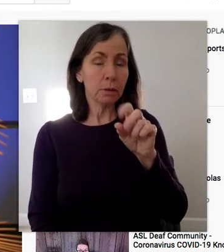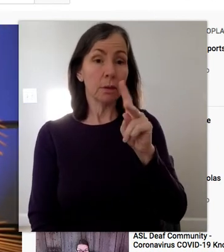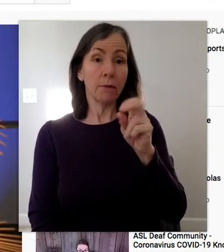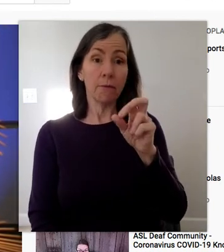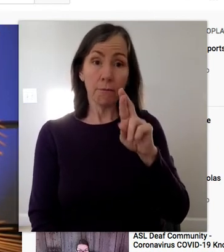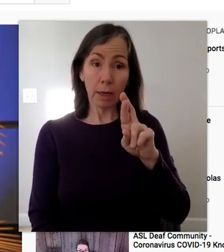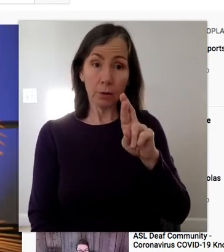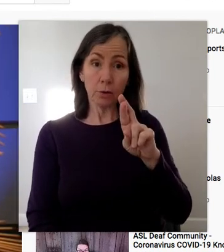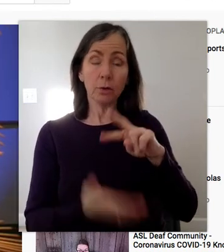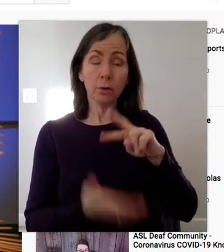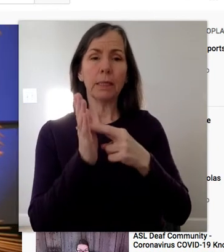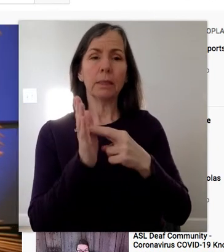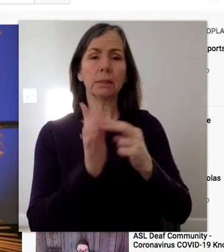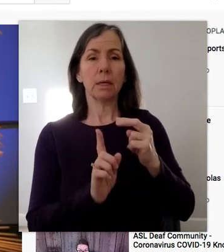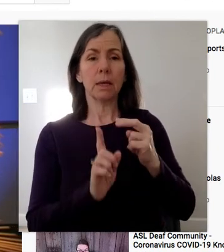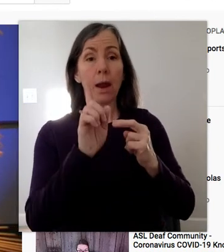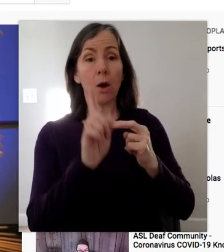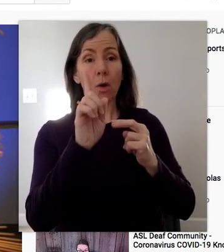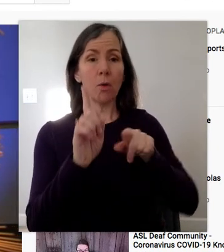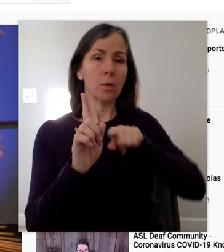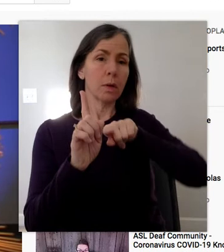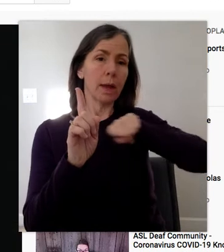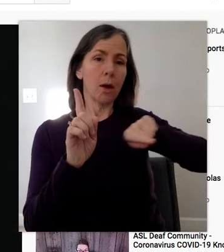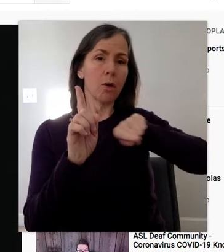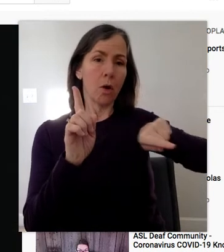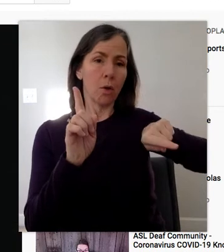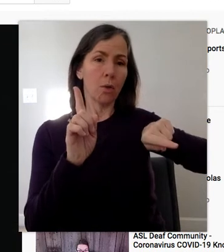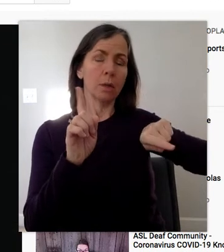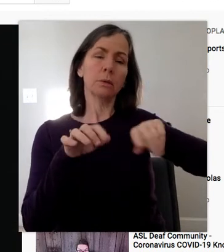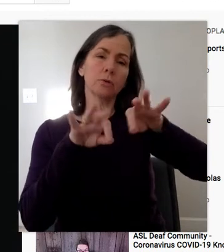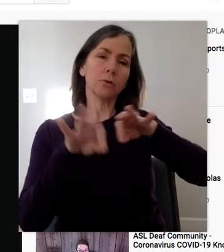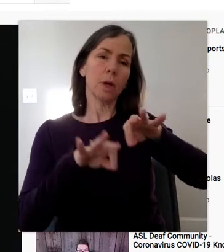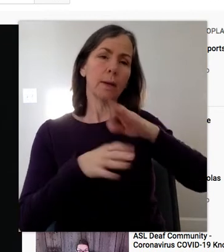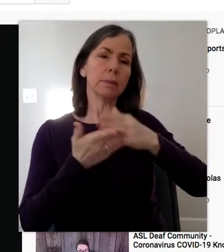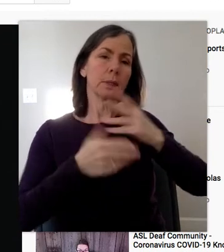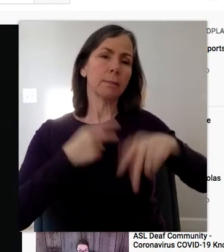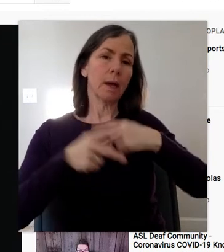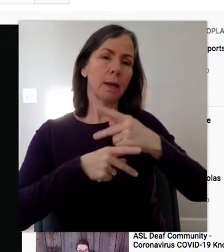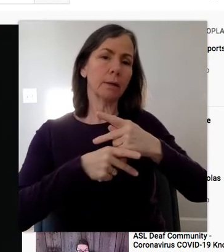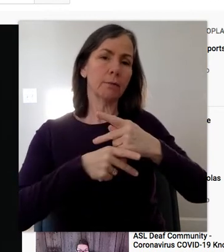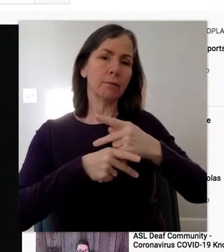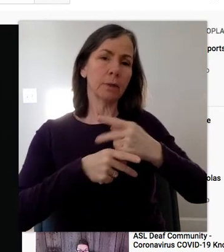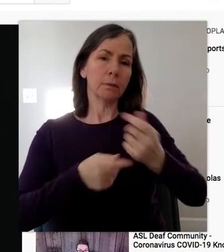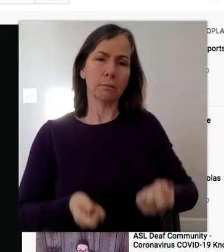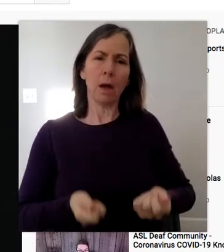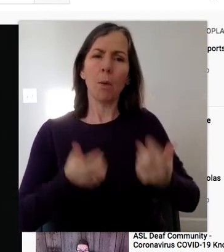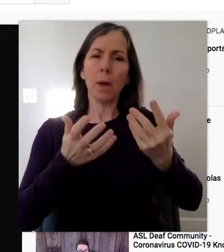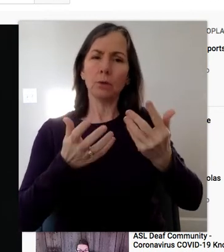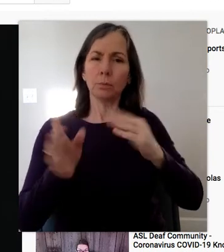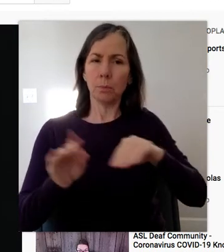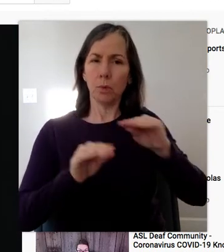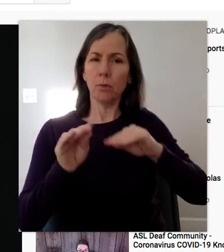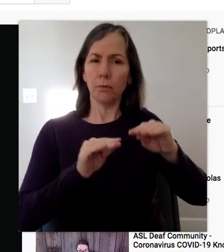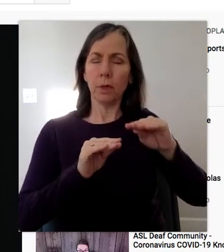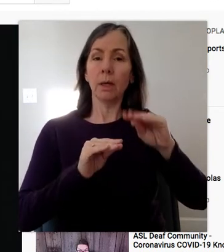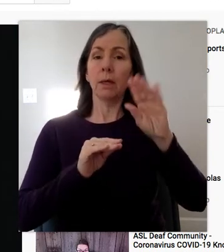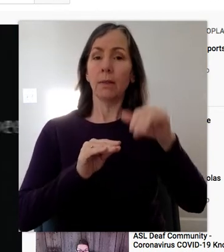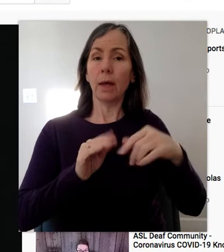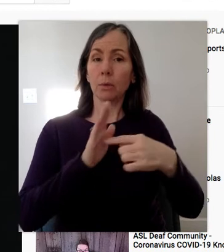2 dimensions that describes some kind of physical quantity. In this case, vectors show the physical quantities of speed and